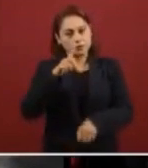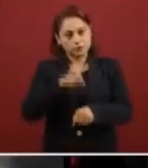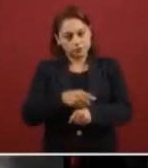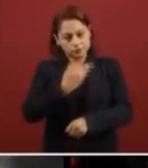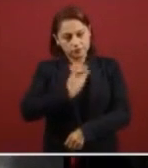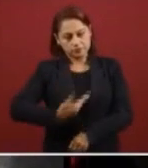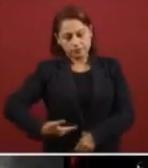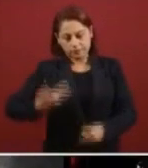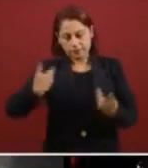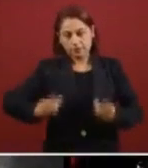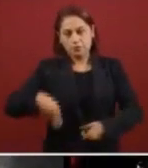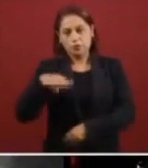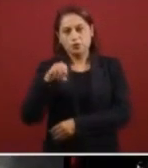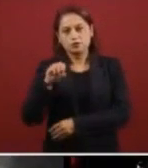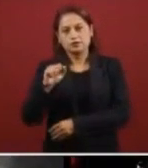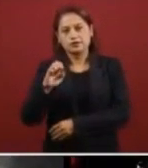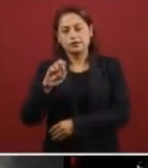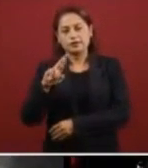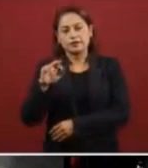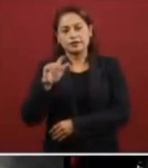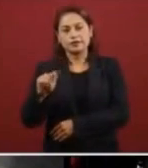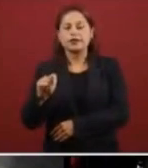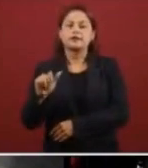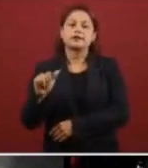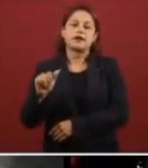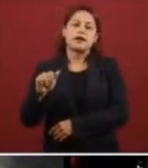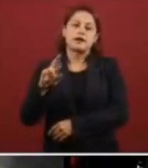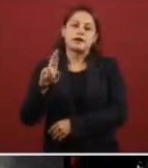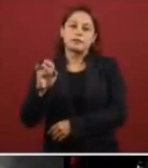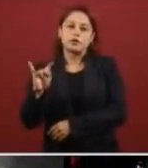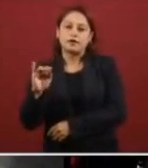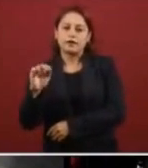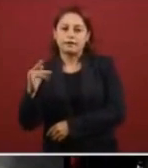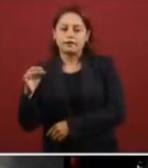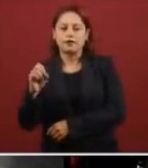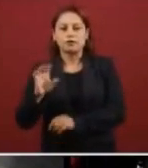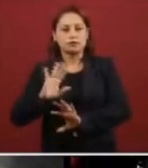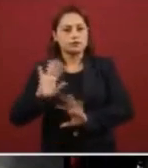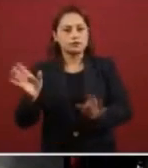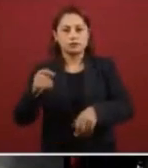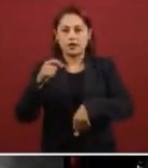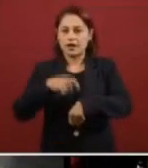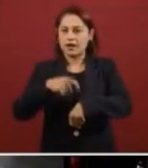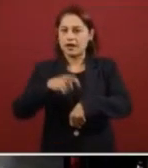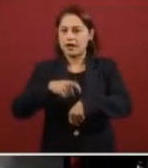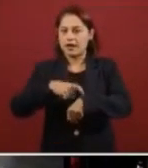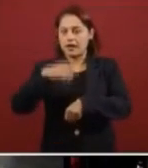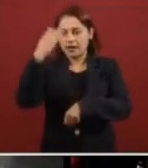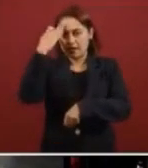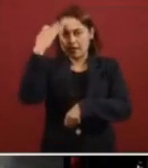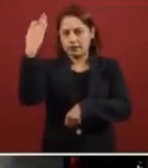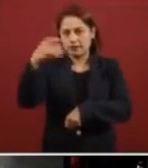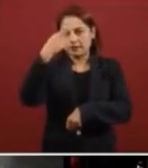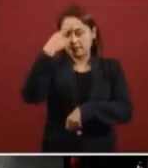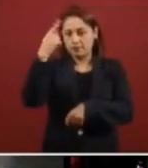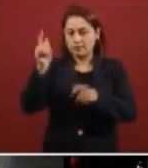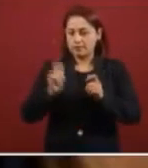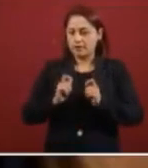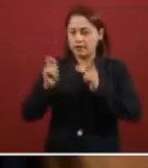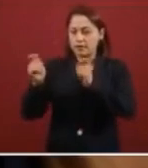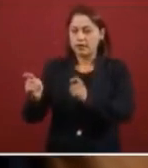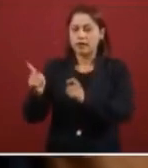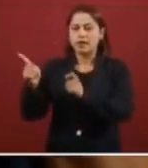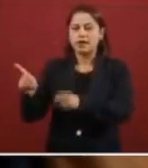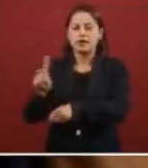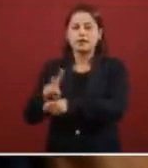Hello, Mr. President. Ya venció el plazo para designar al fiscal de derechos humanos en la Fiscalía General de la República, pero